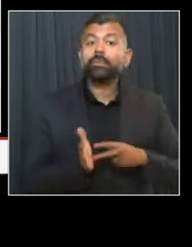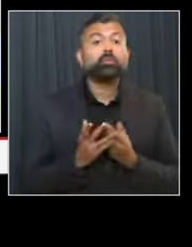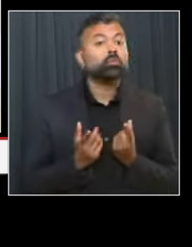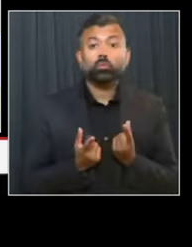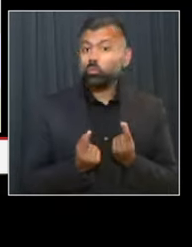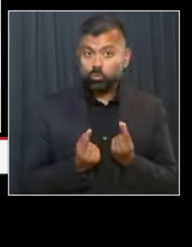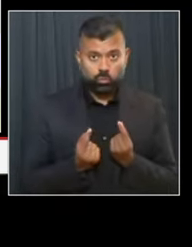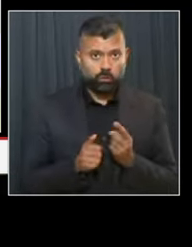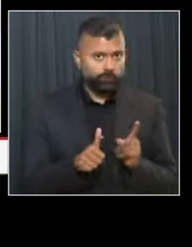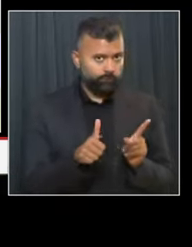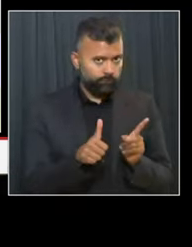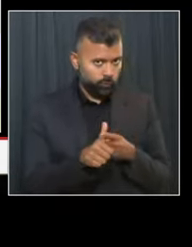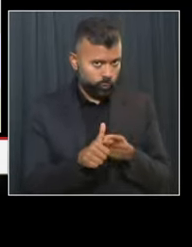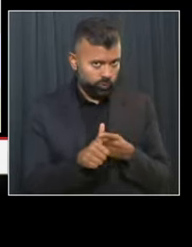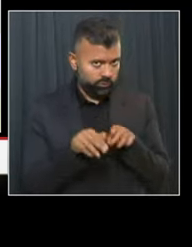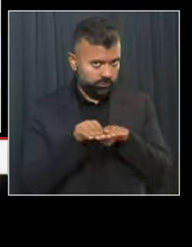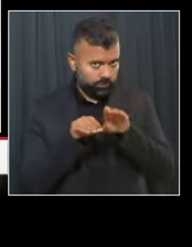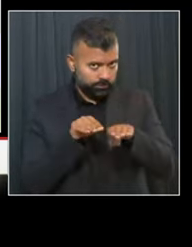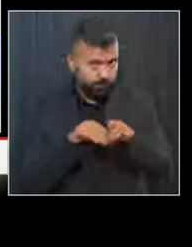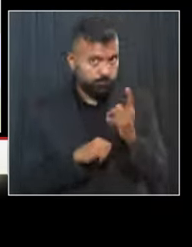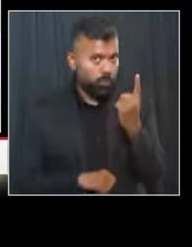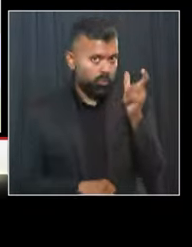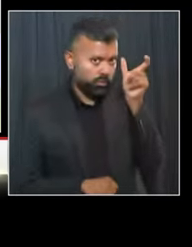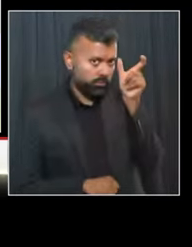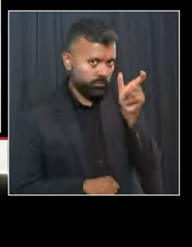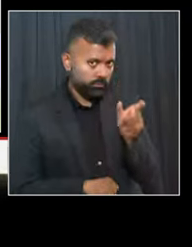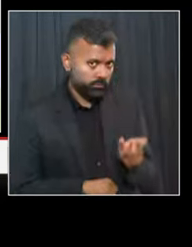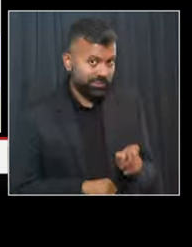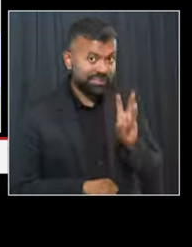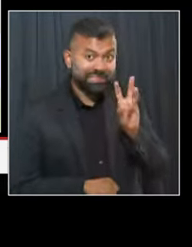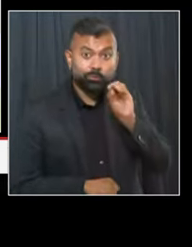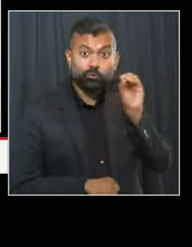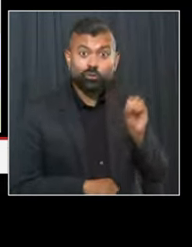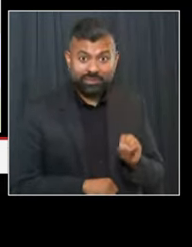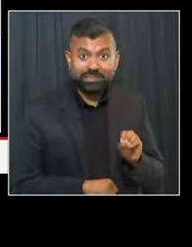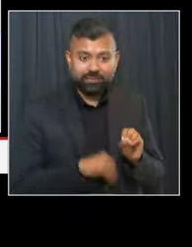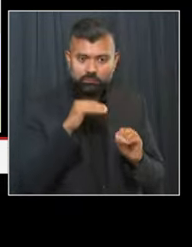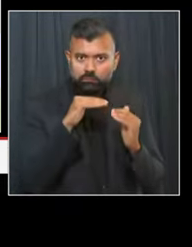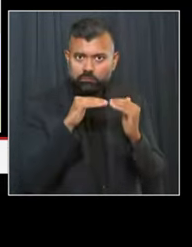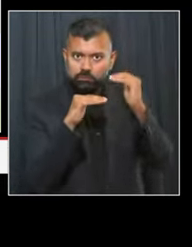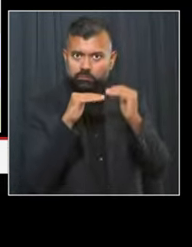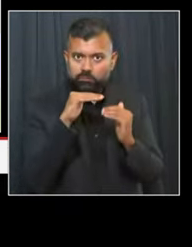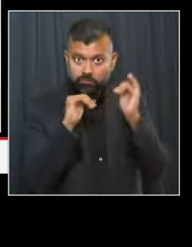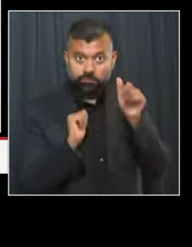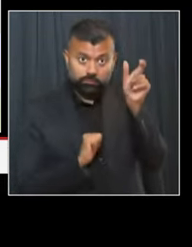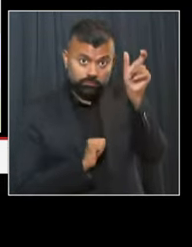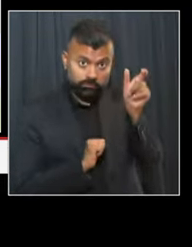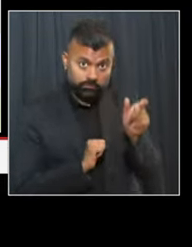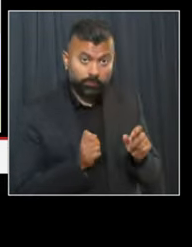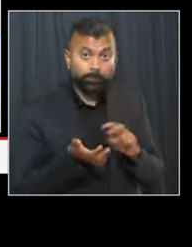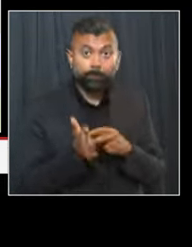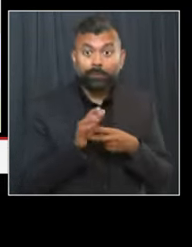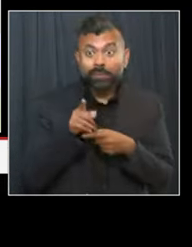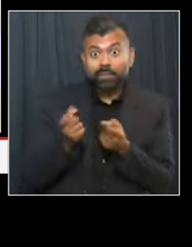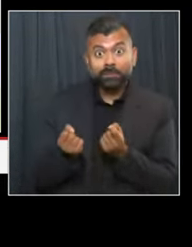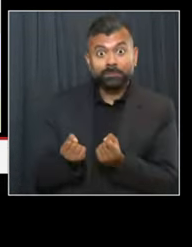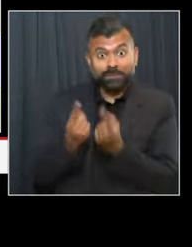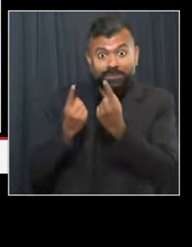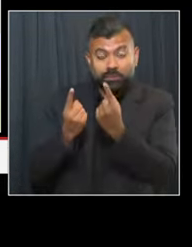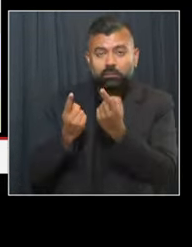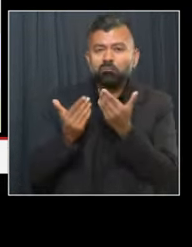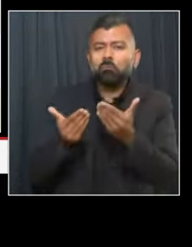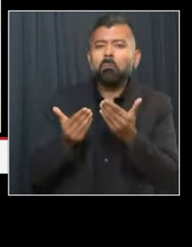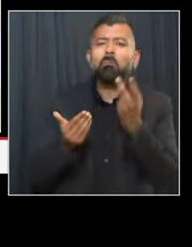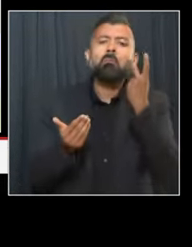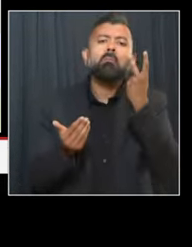increase solution. That allowed her to raise the spending authority by 6% by fund type. So that column under